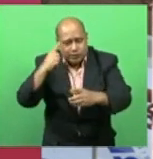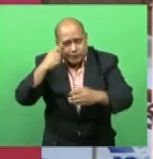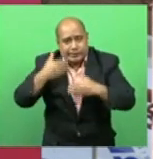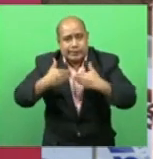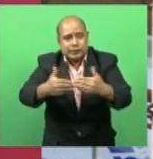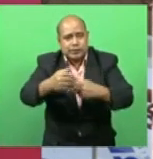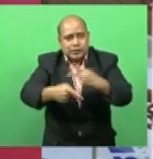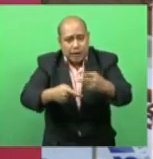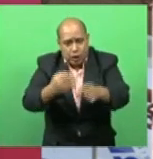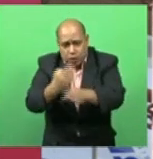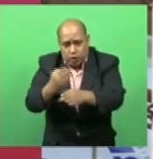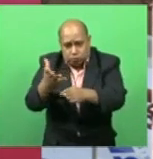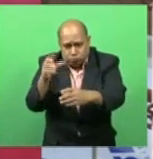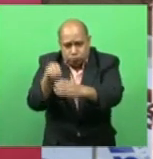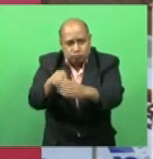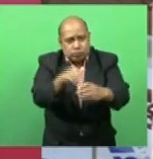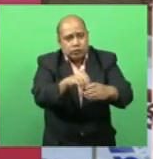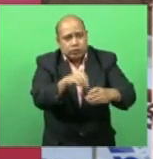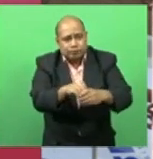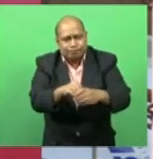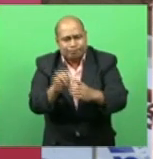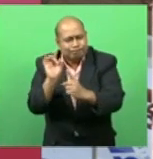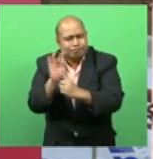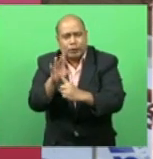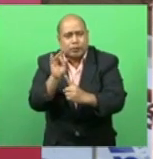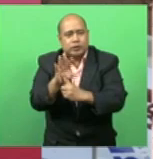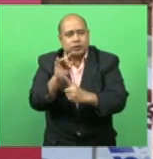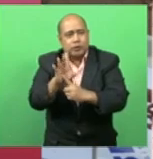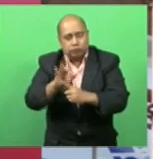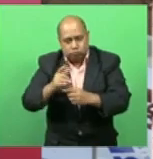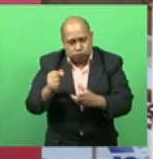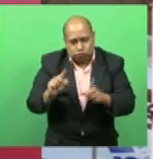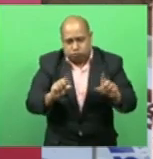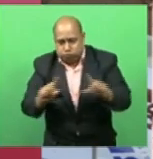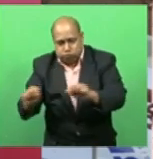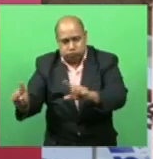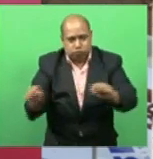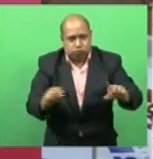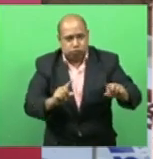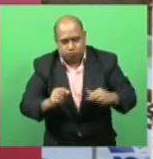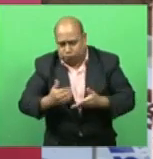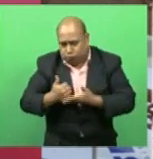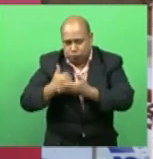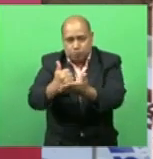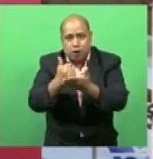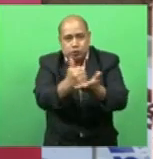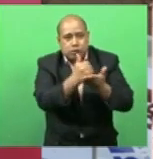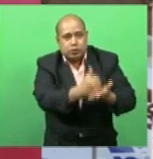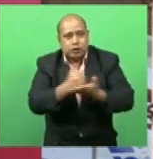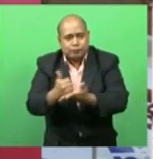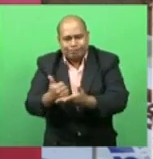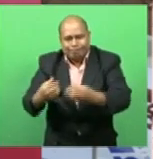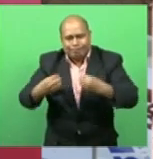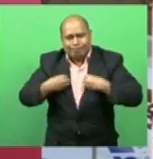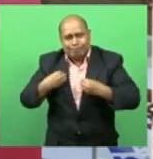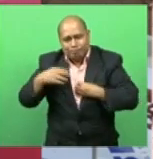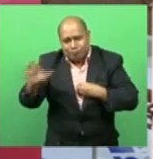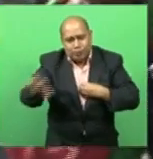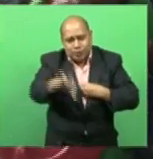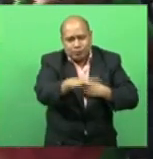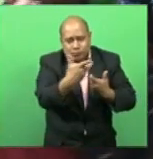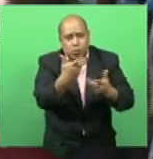need to mention some very important actions, support the business and the jobs need to target most